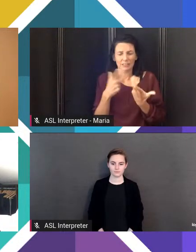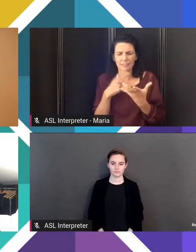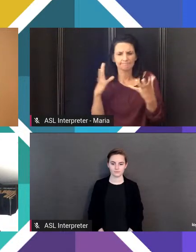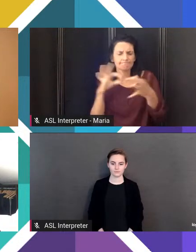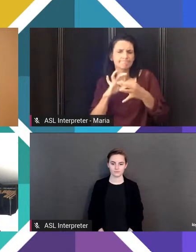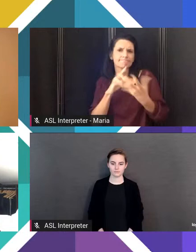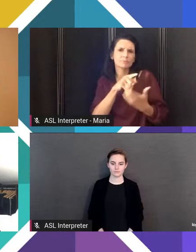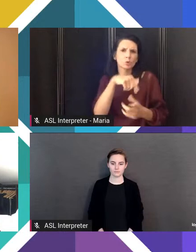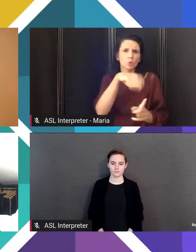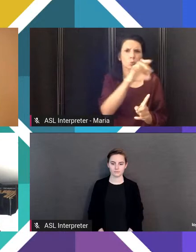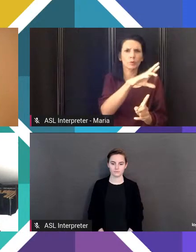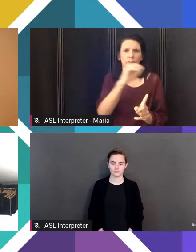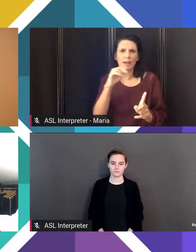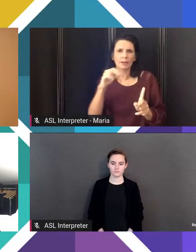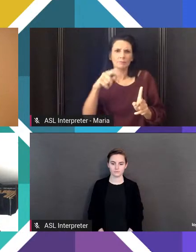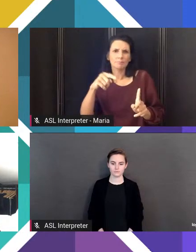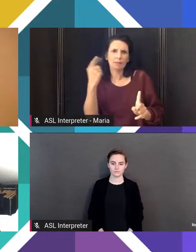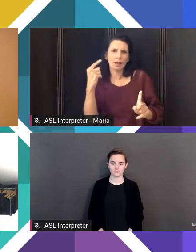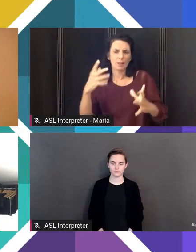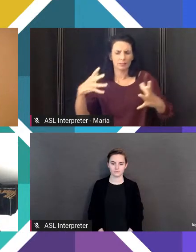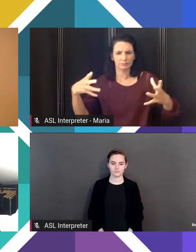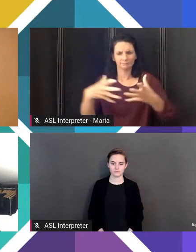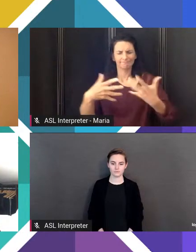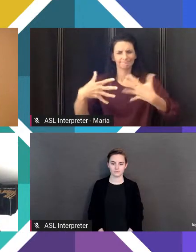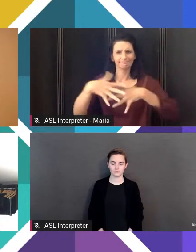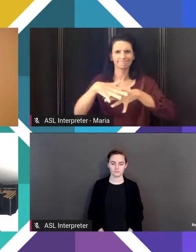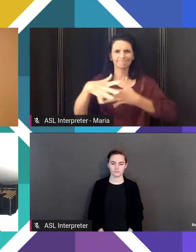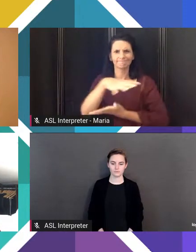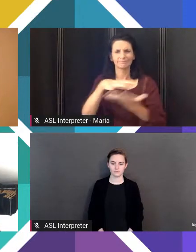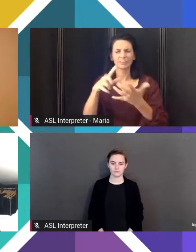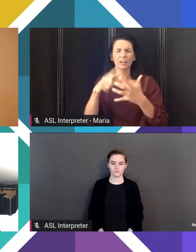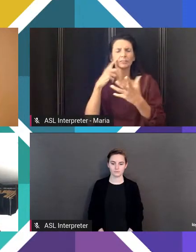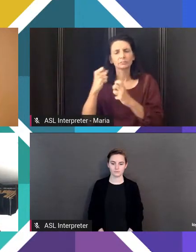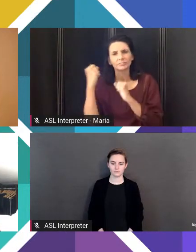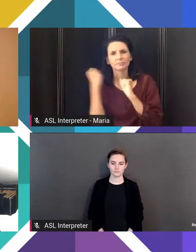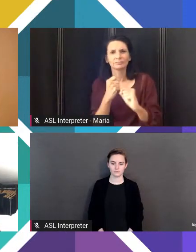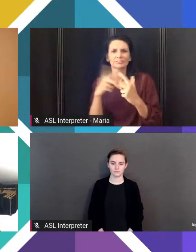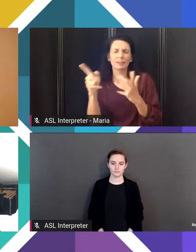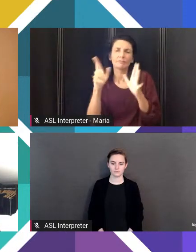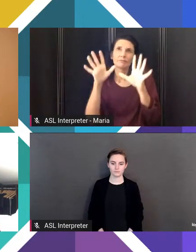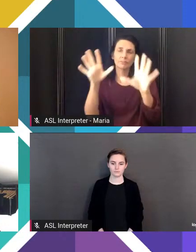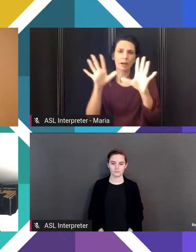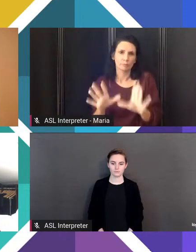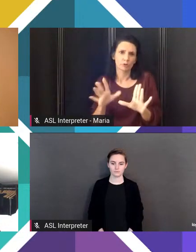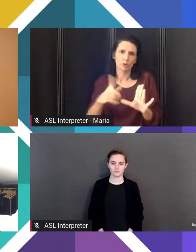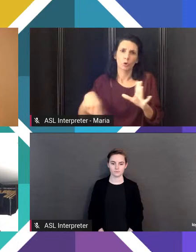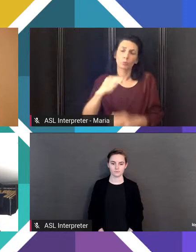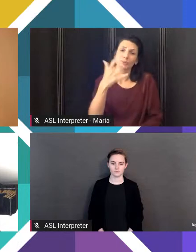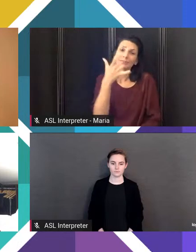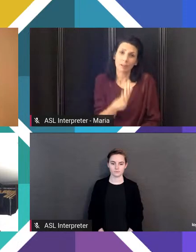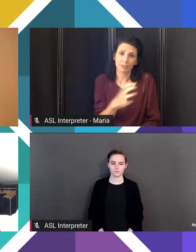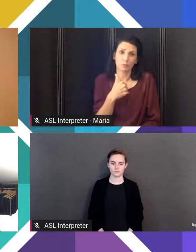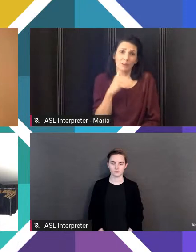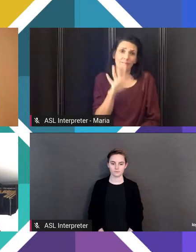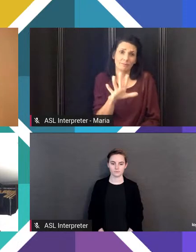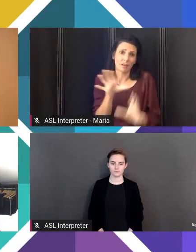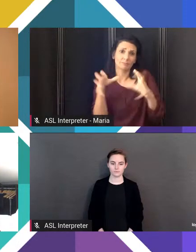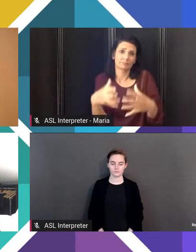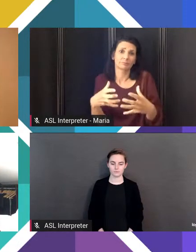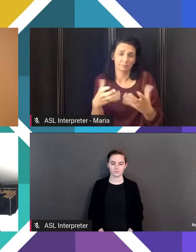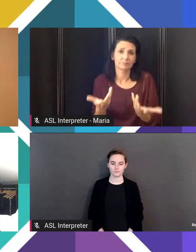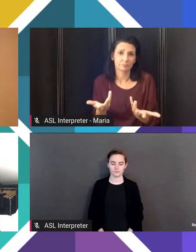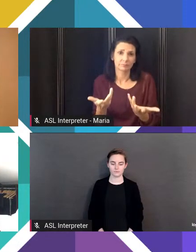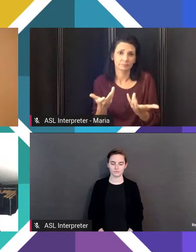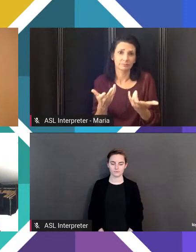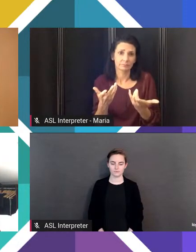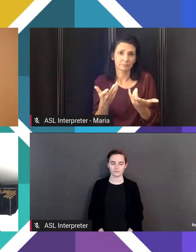their queerness, and they own it, and they are just fierce and phenomenal. And we are like, we are deeply lucky to